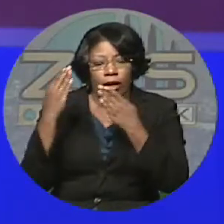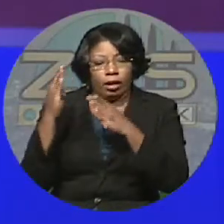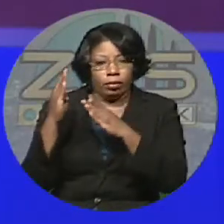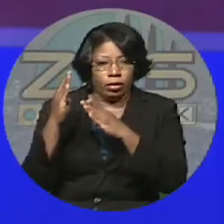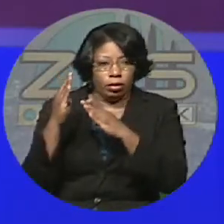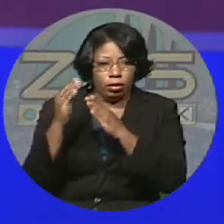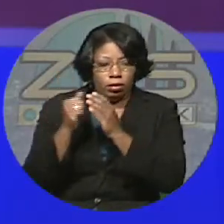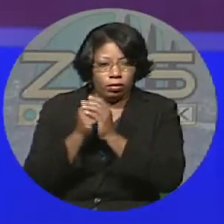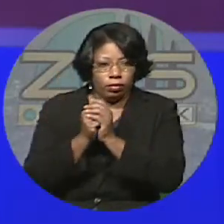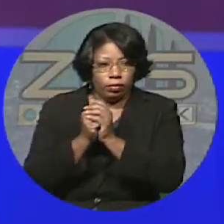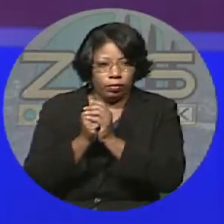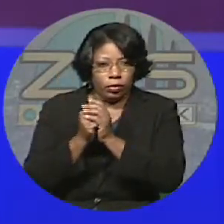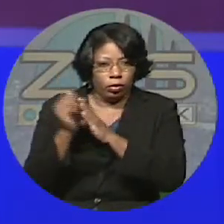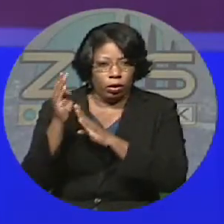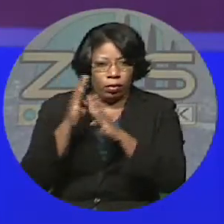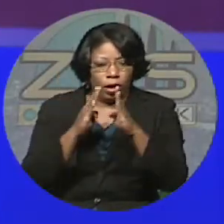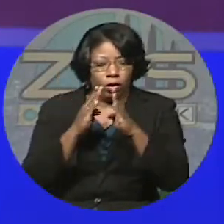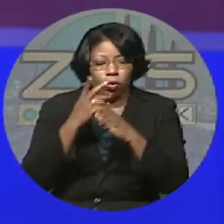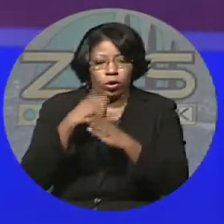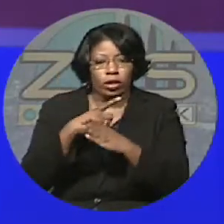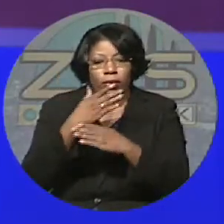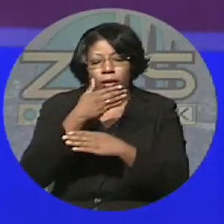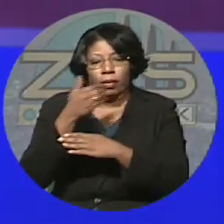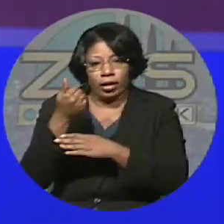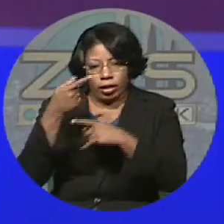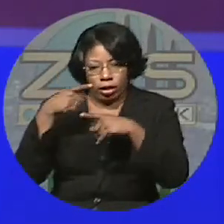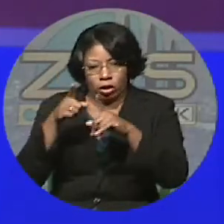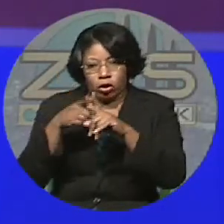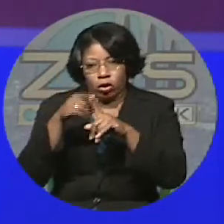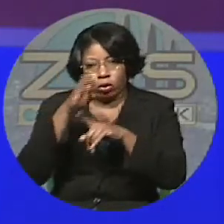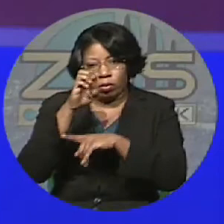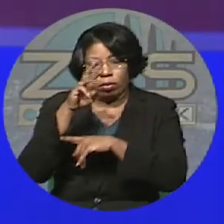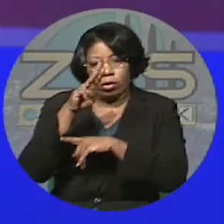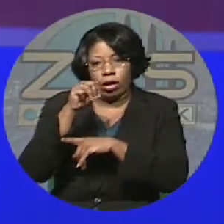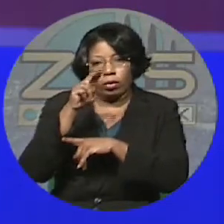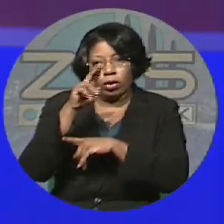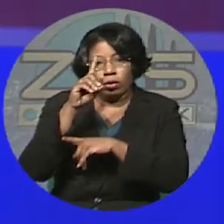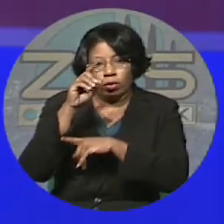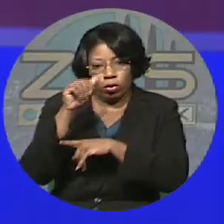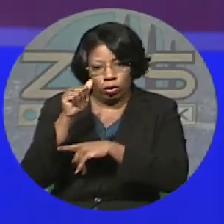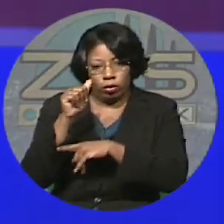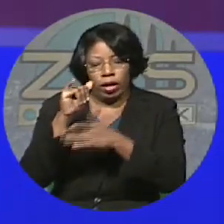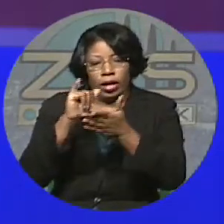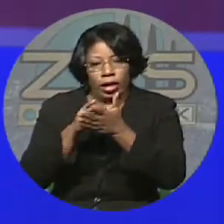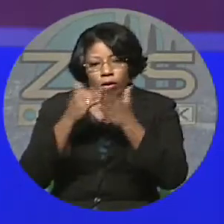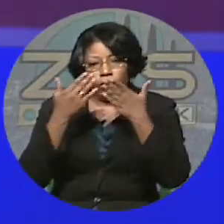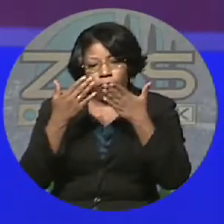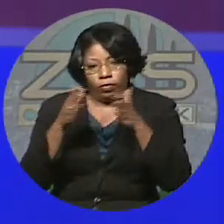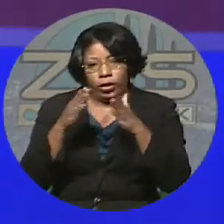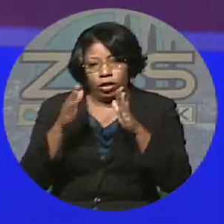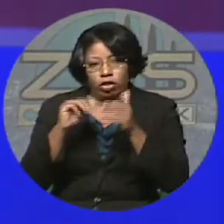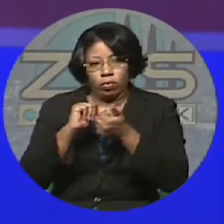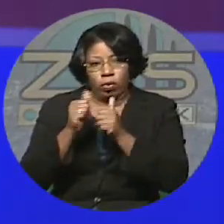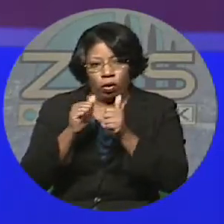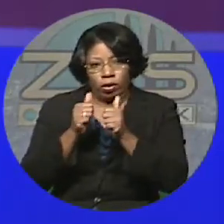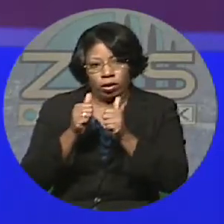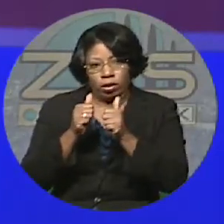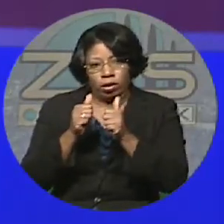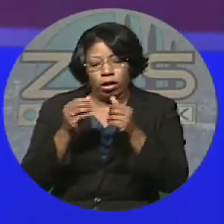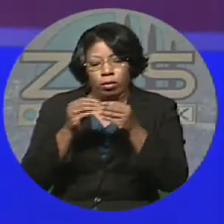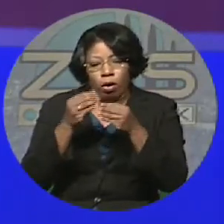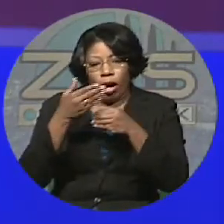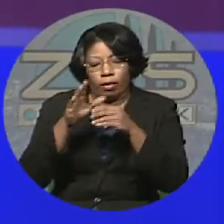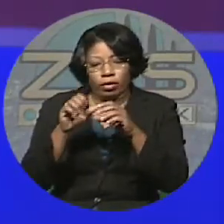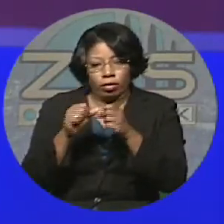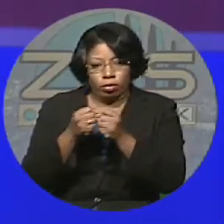definitely with an uphill battle, but we wish them all the best heading into Bermuda on Sunday. And that will do it for sports. Stay tuned. The Bahamas Tonight comes